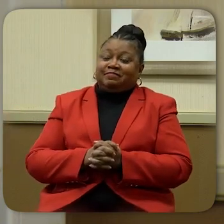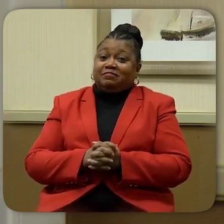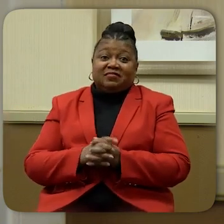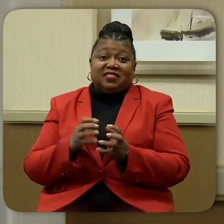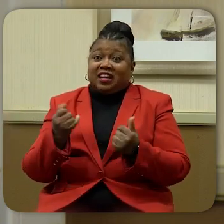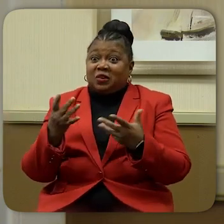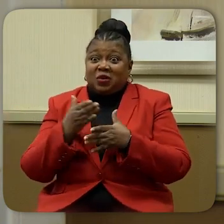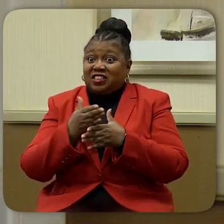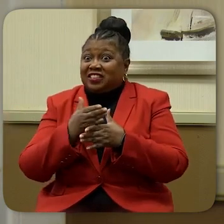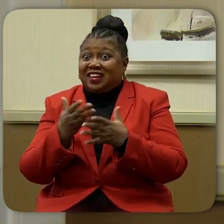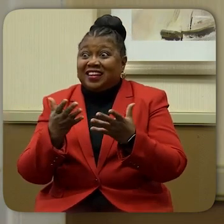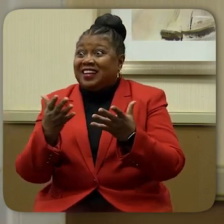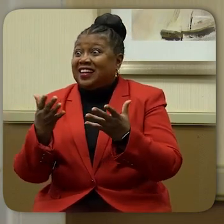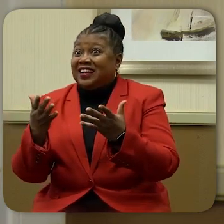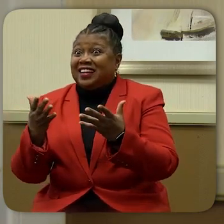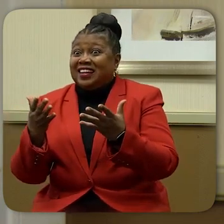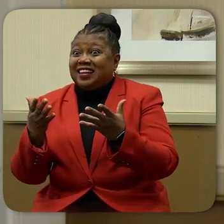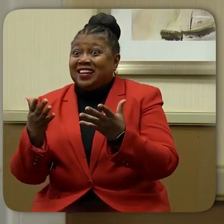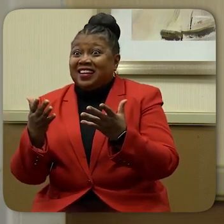Does anyone want to share?